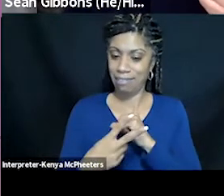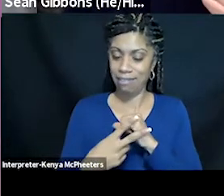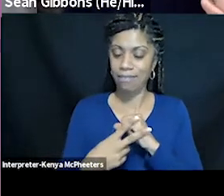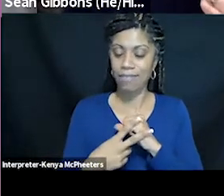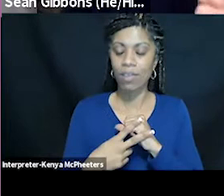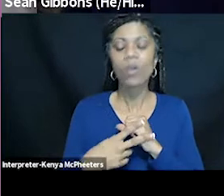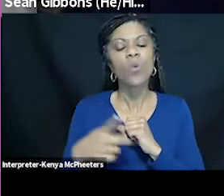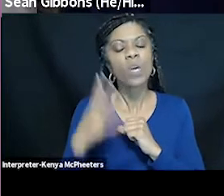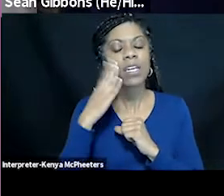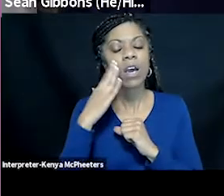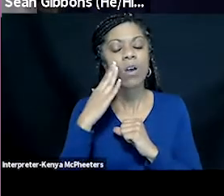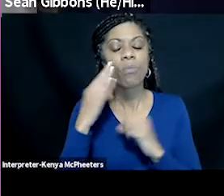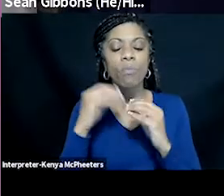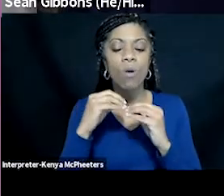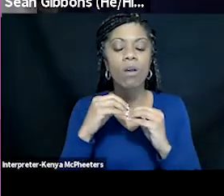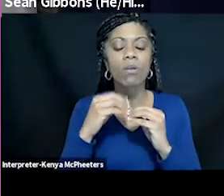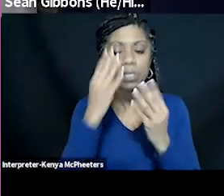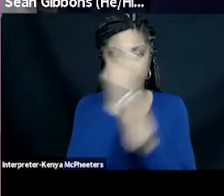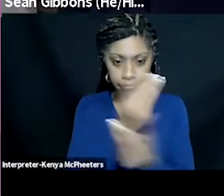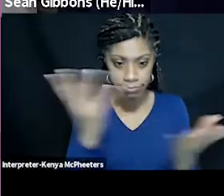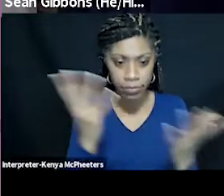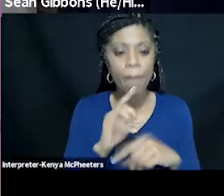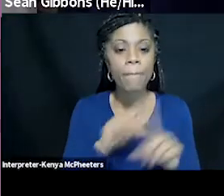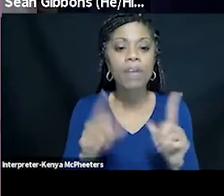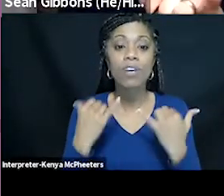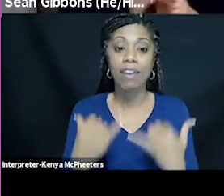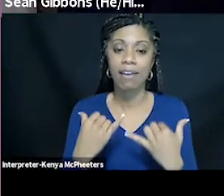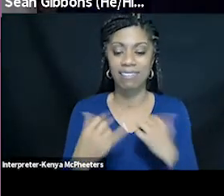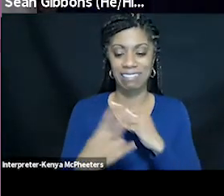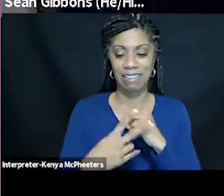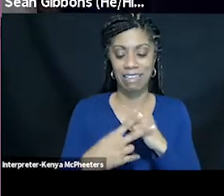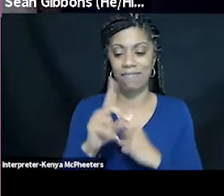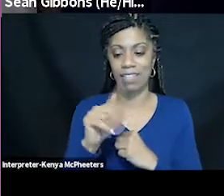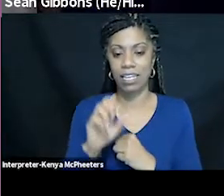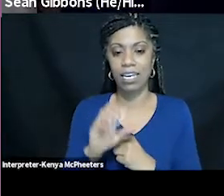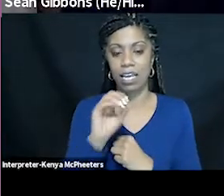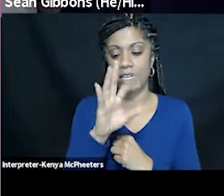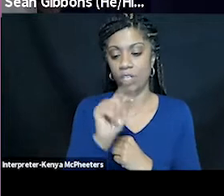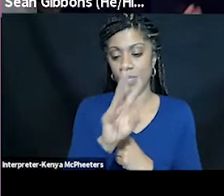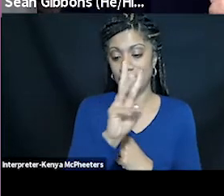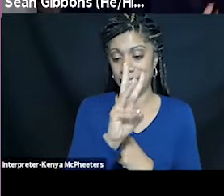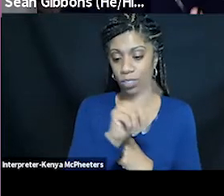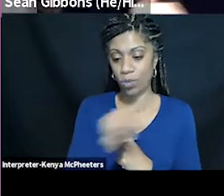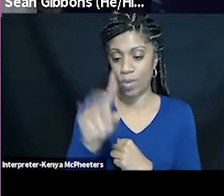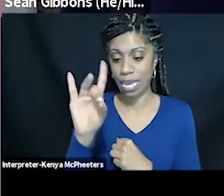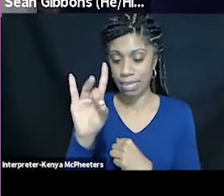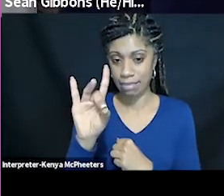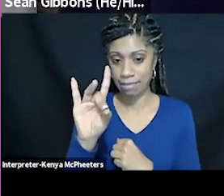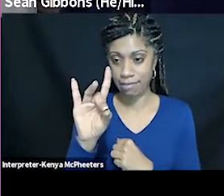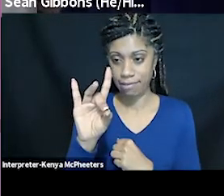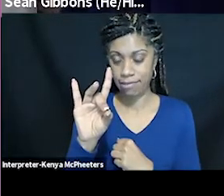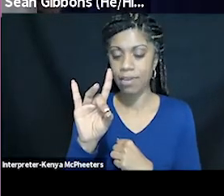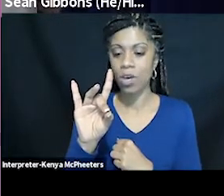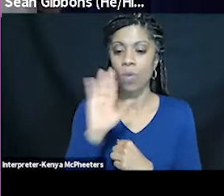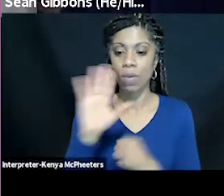but please do know we're doing all good work trying to get ready for this. But October 6th through the 8th, we will gather. Last year we did